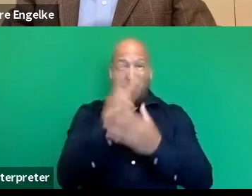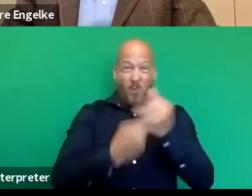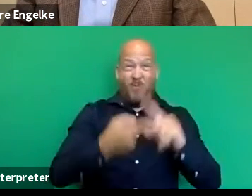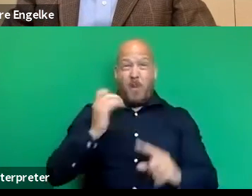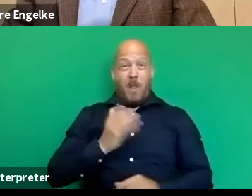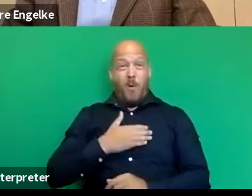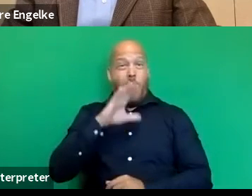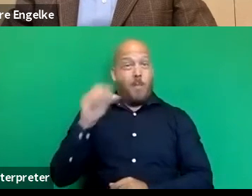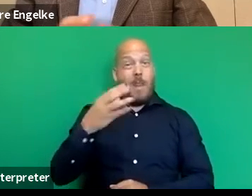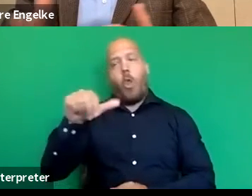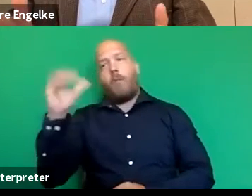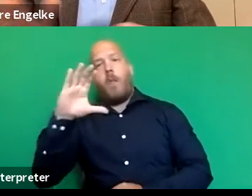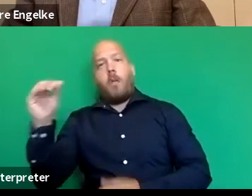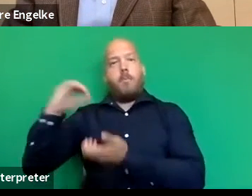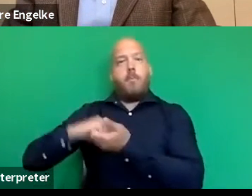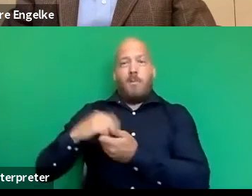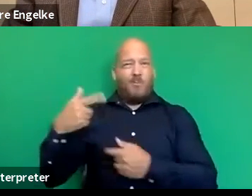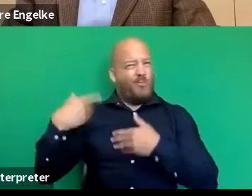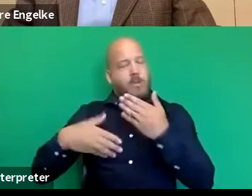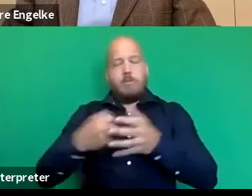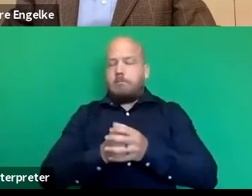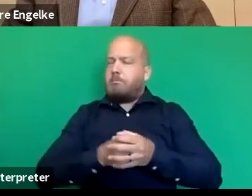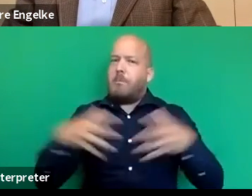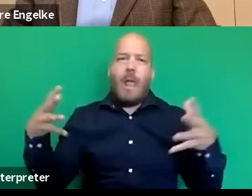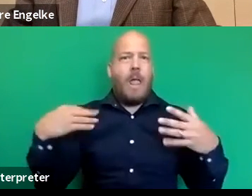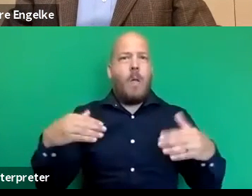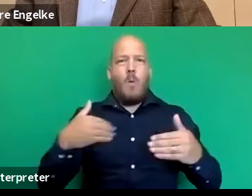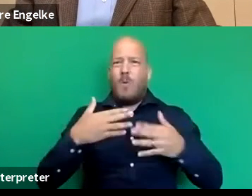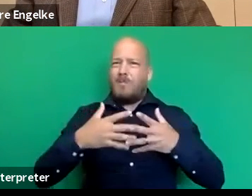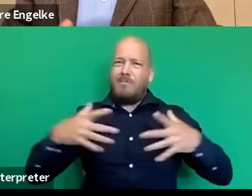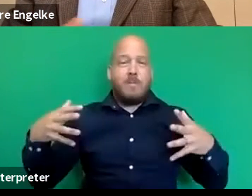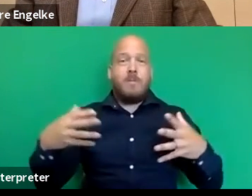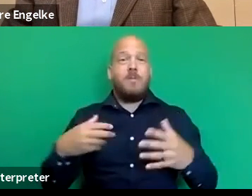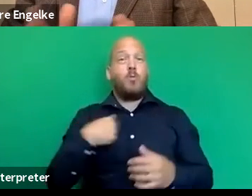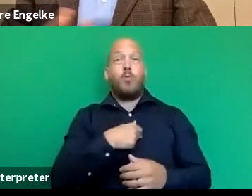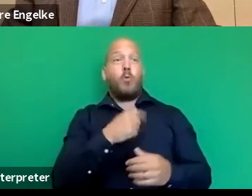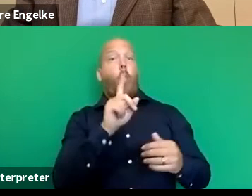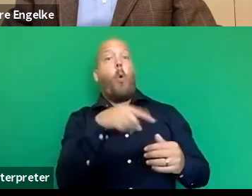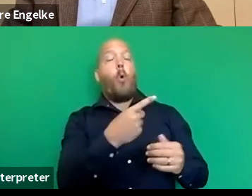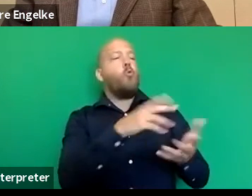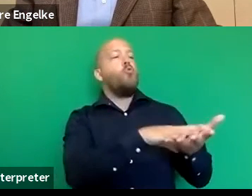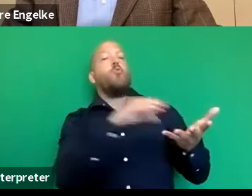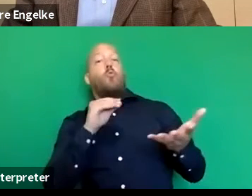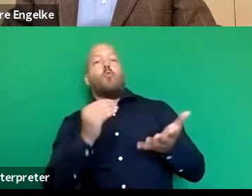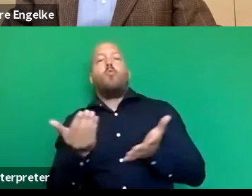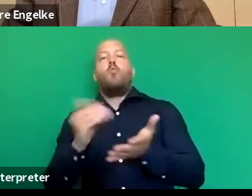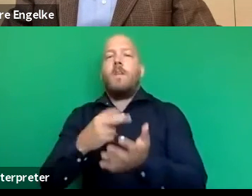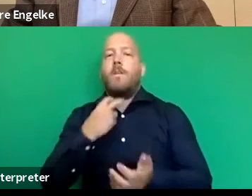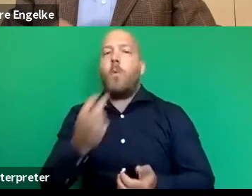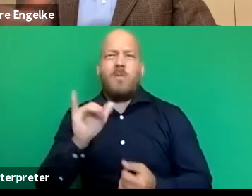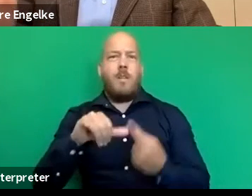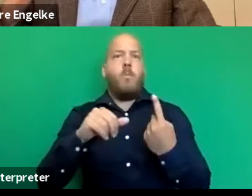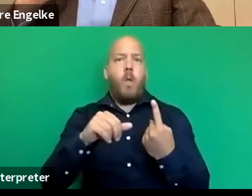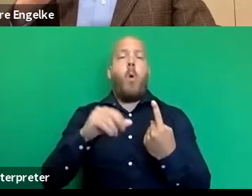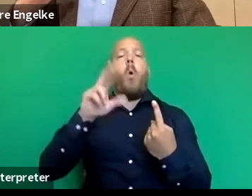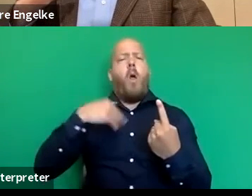pure revoicing to include all sorts of other insert mechanisms. But that is effectively how revoicing